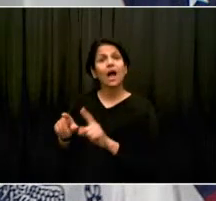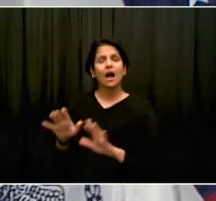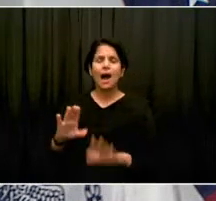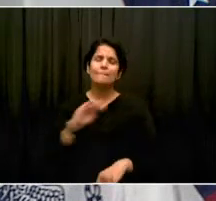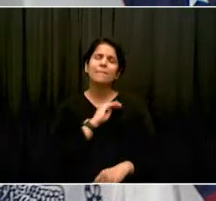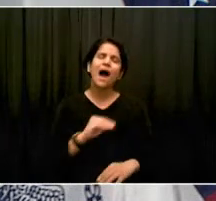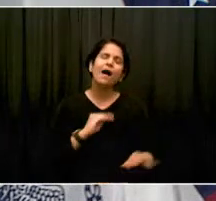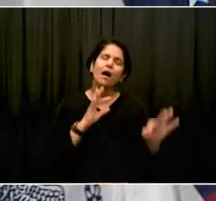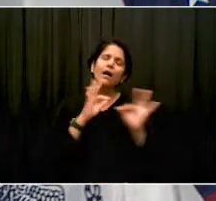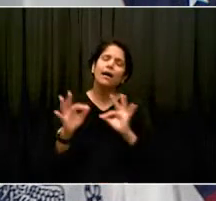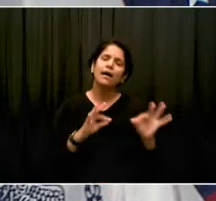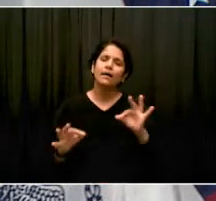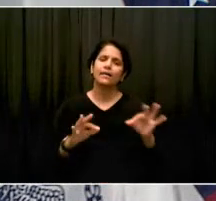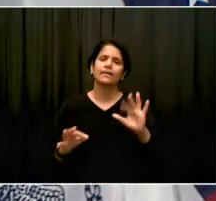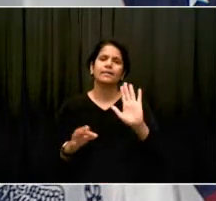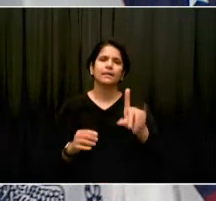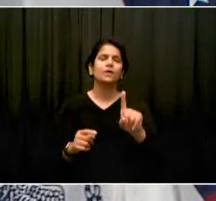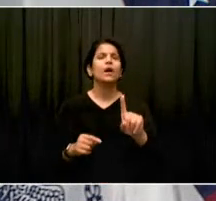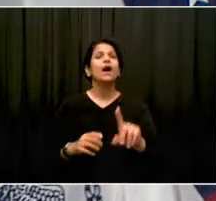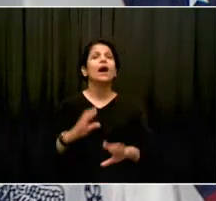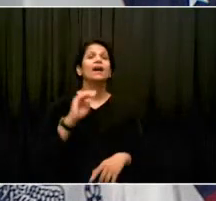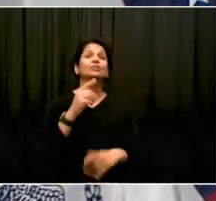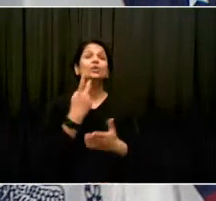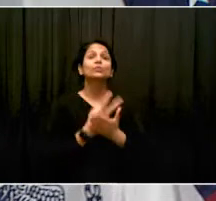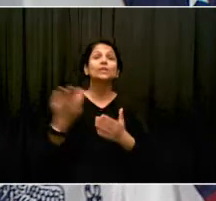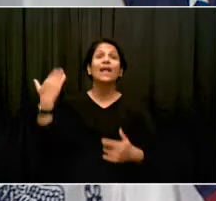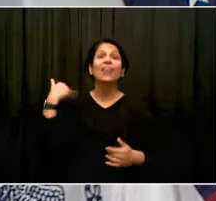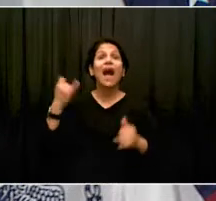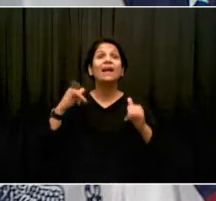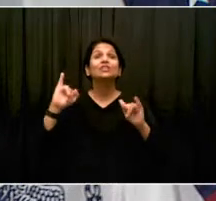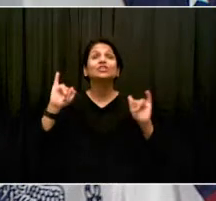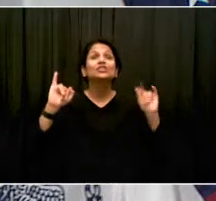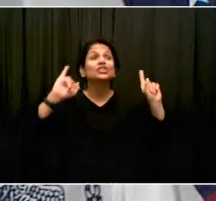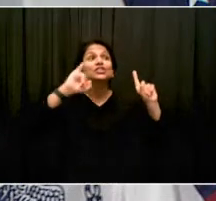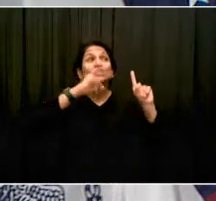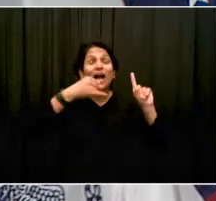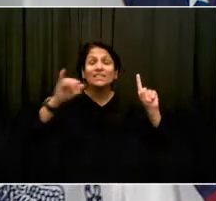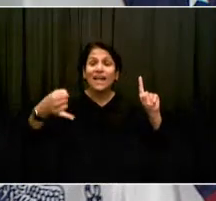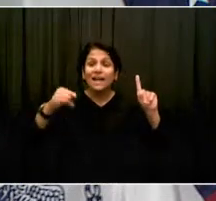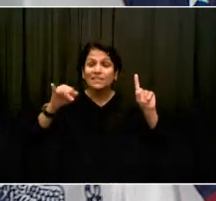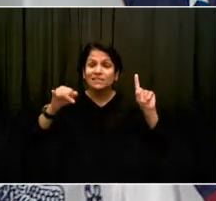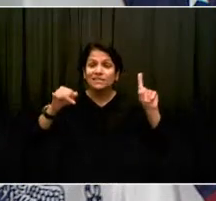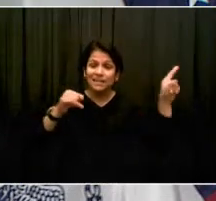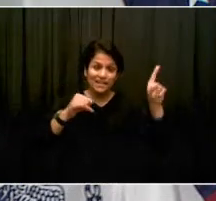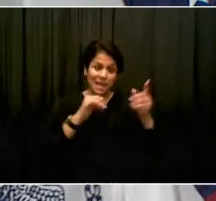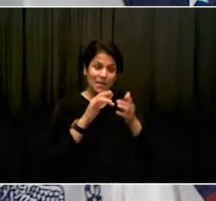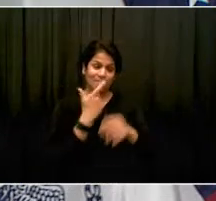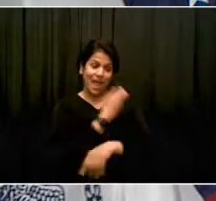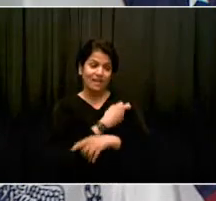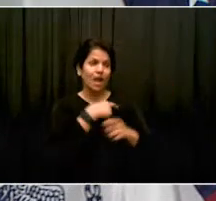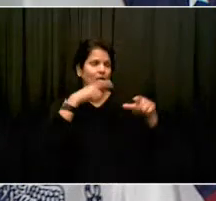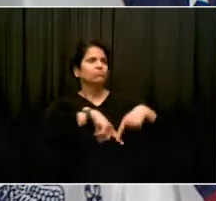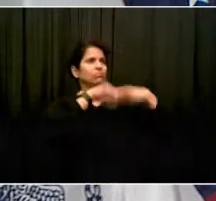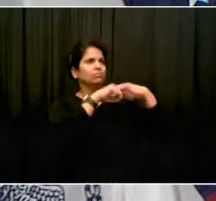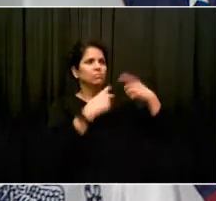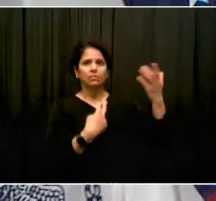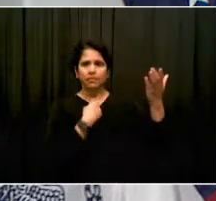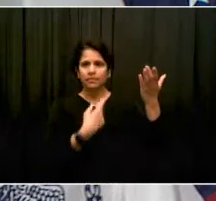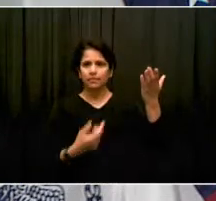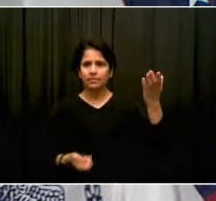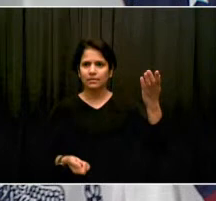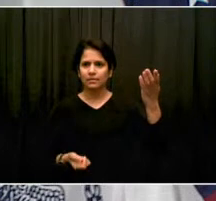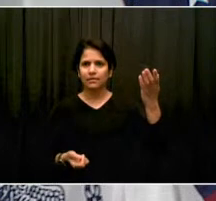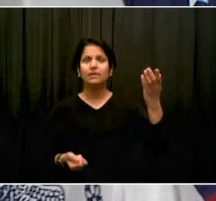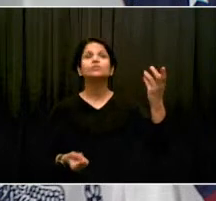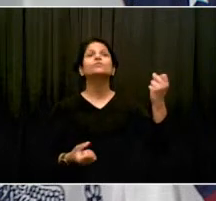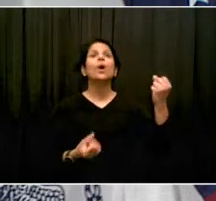But we got a lot of other interesting evidence that didn't slow us down much. As you heard from Dr. Choksi yesterday, the